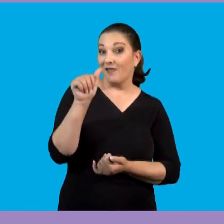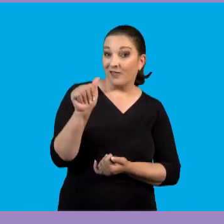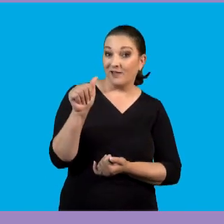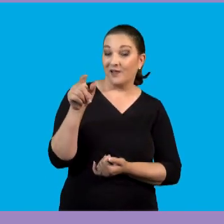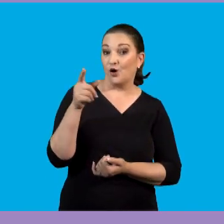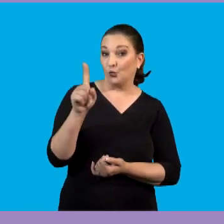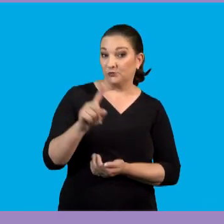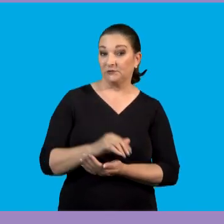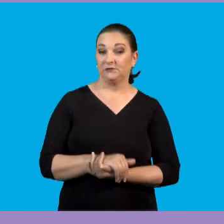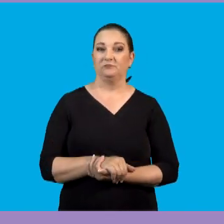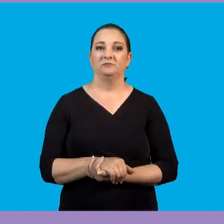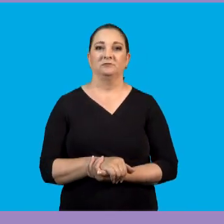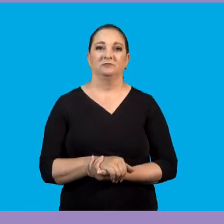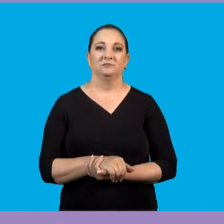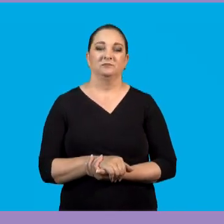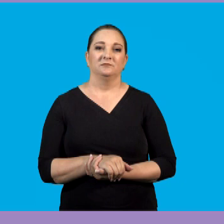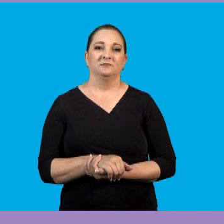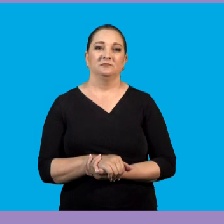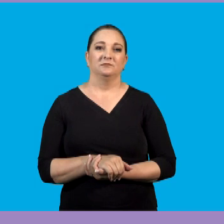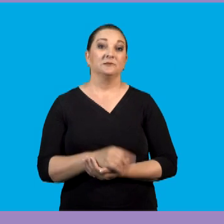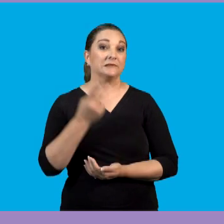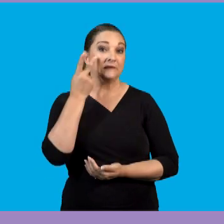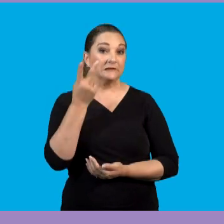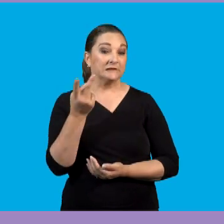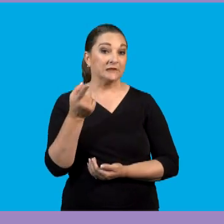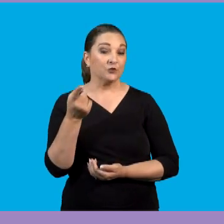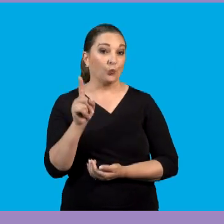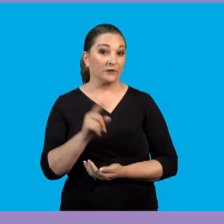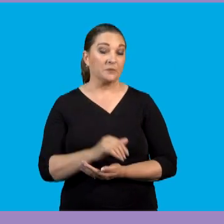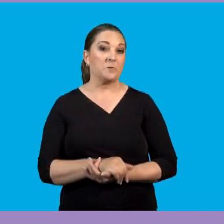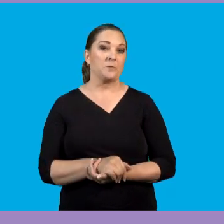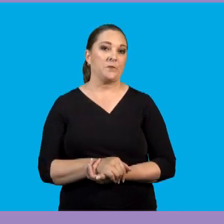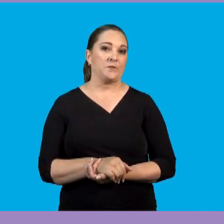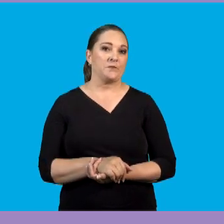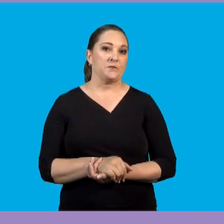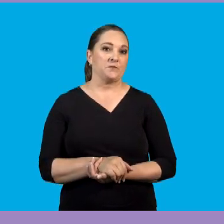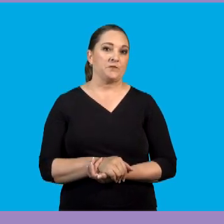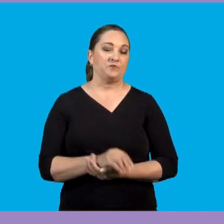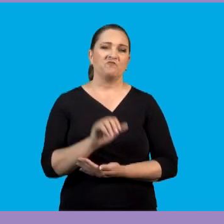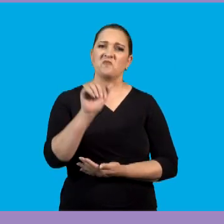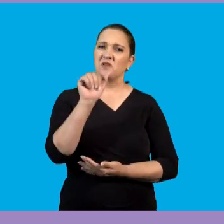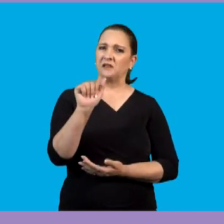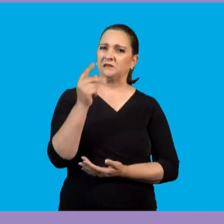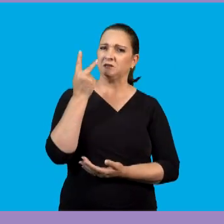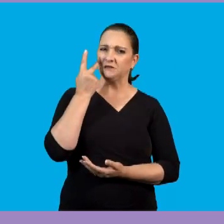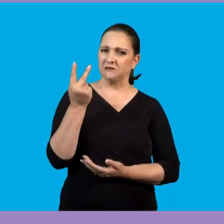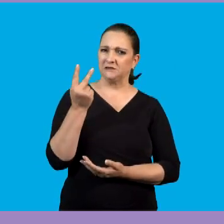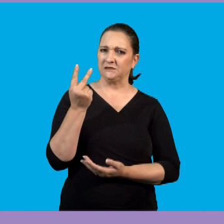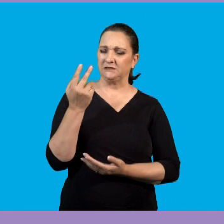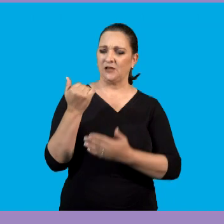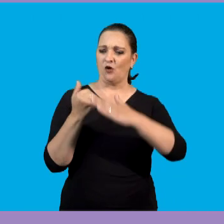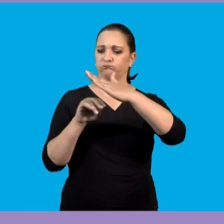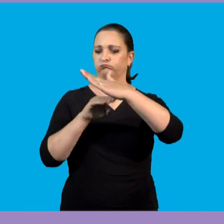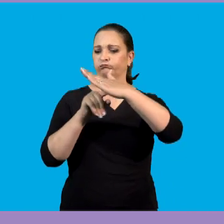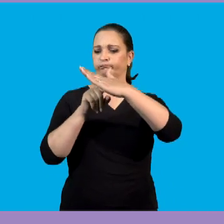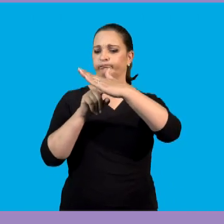there? So angle A there, we can see that the interior angle there at angle A, we can see that it shares